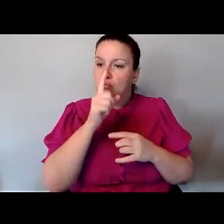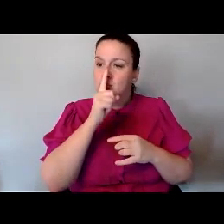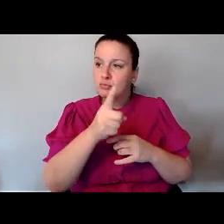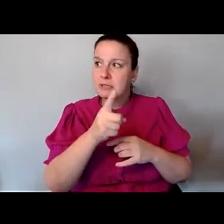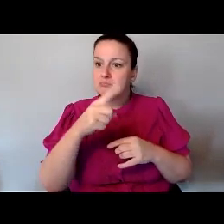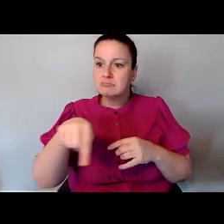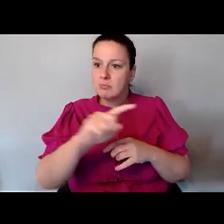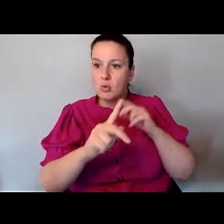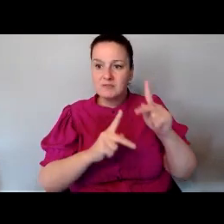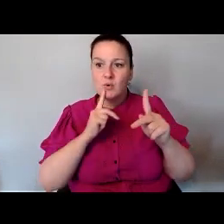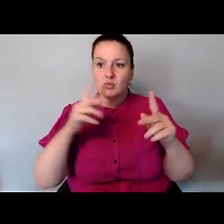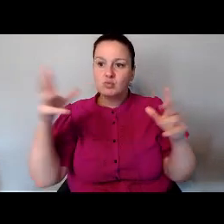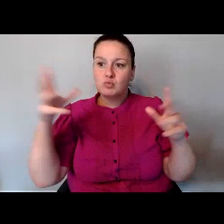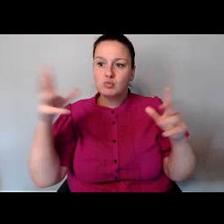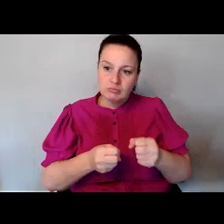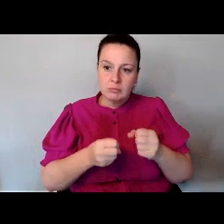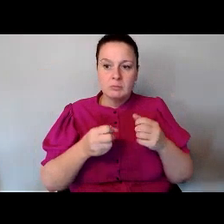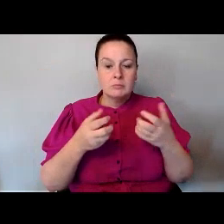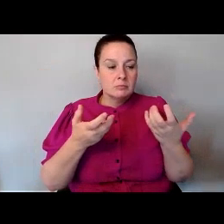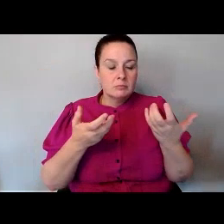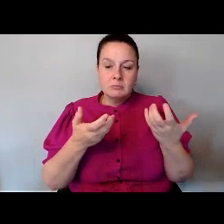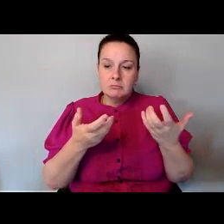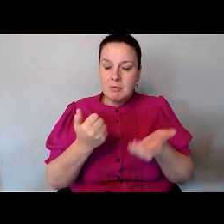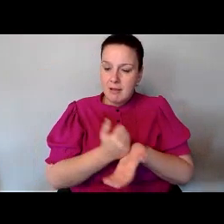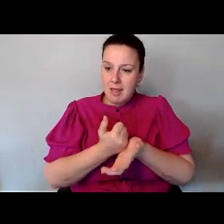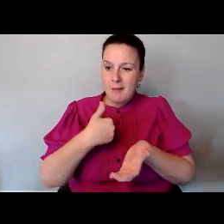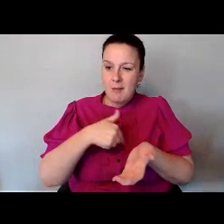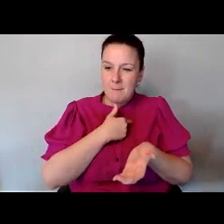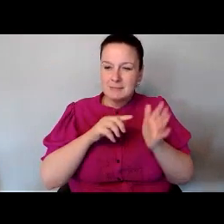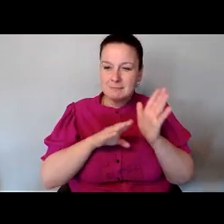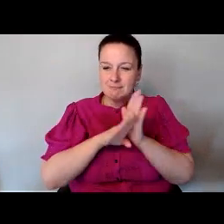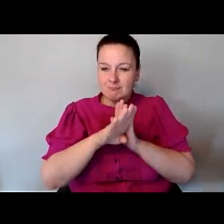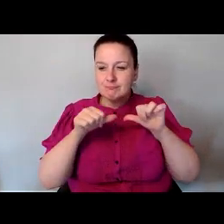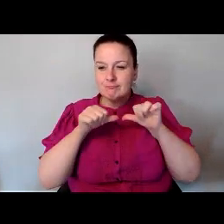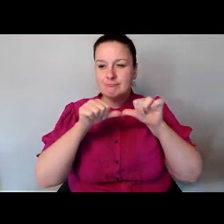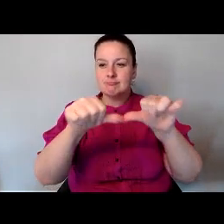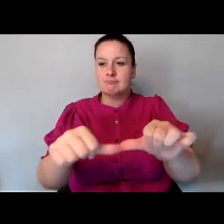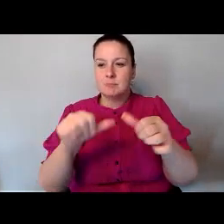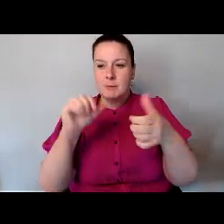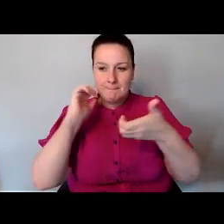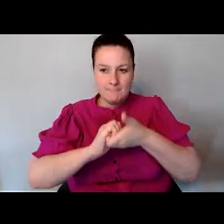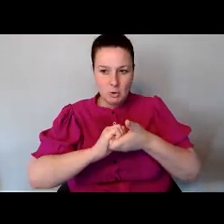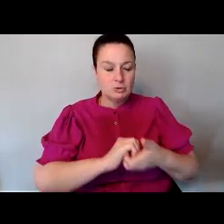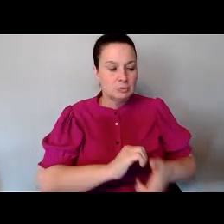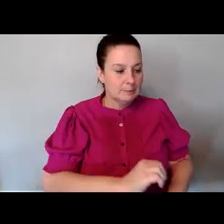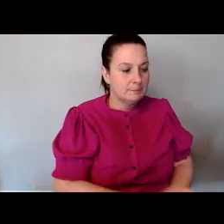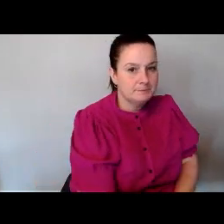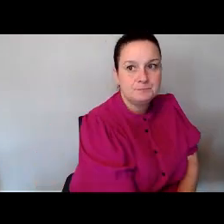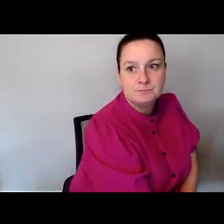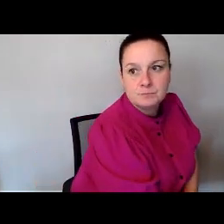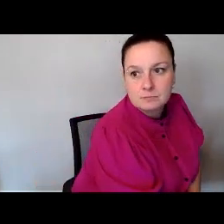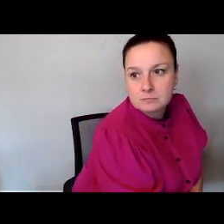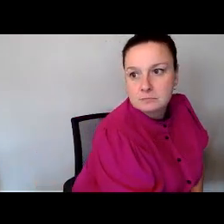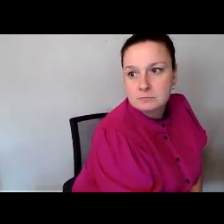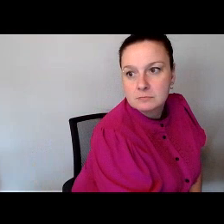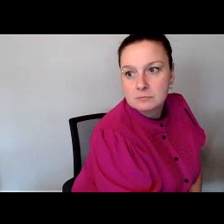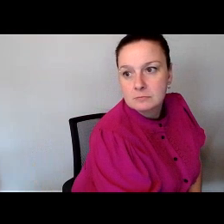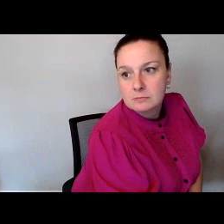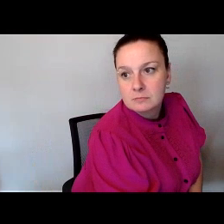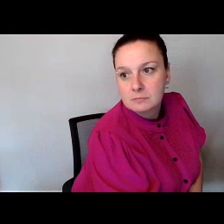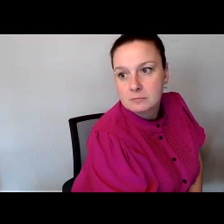folks on and to really help us develop long-lasting partnerships to help employ